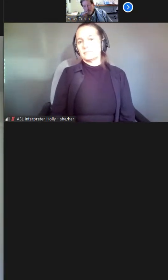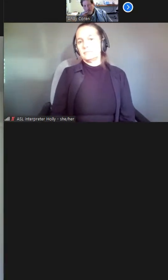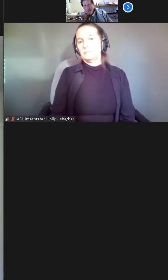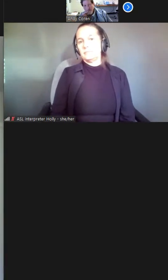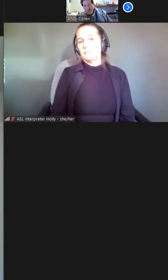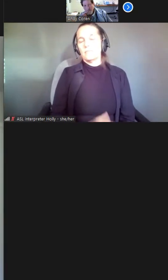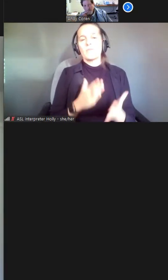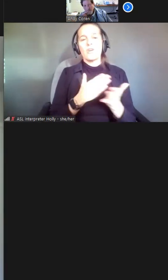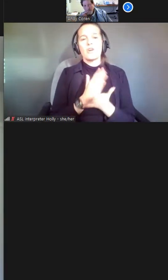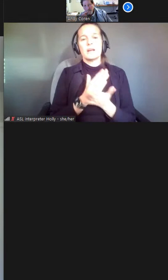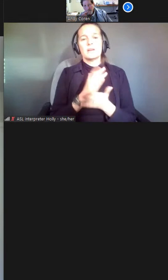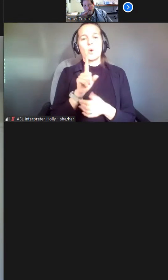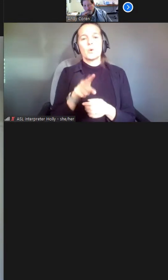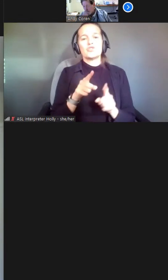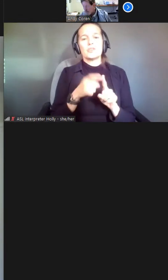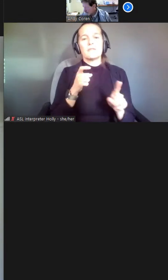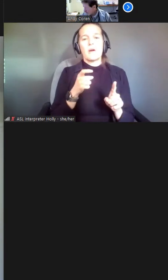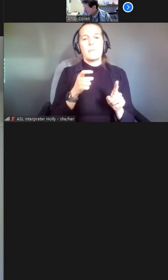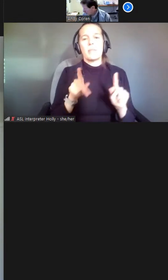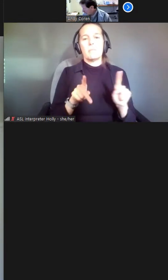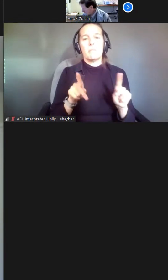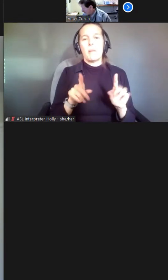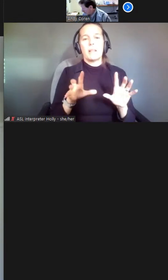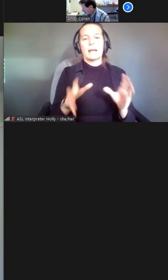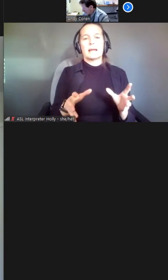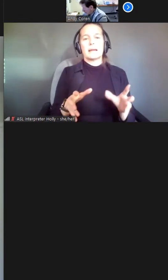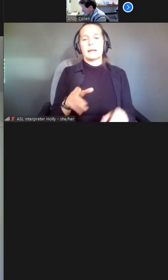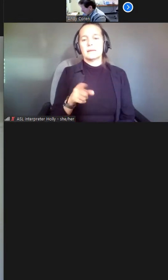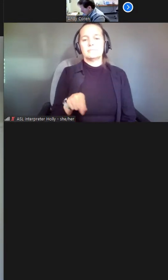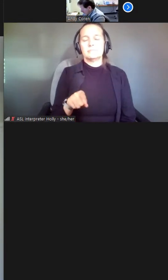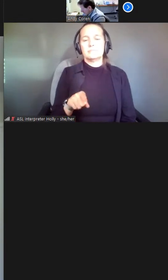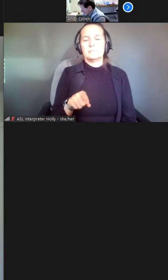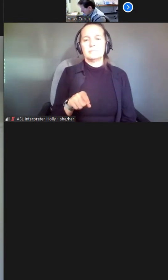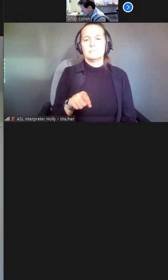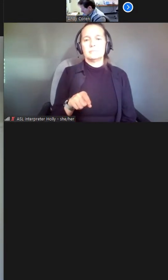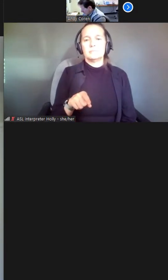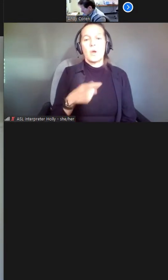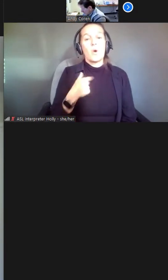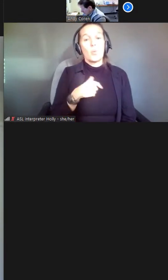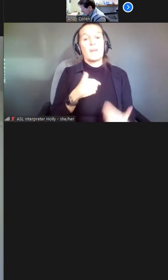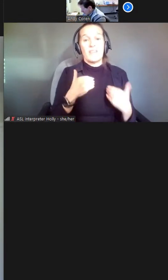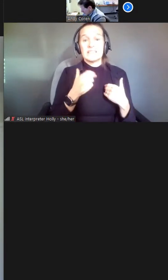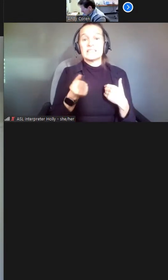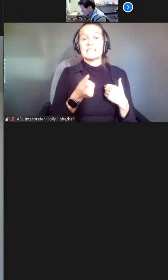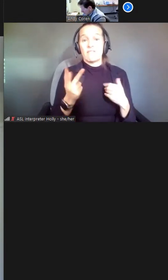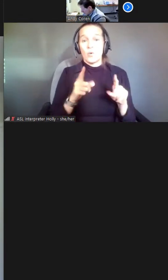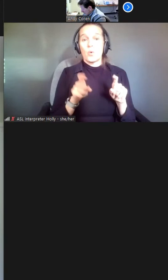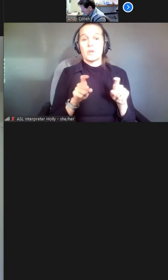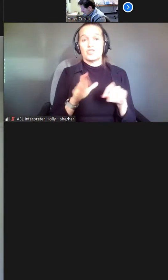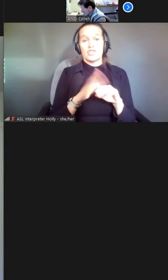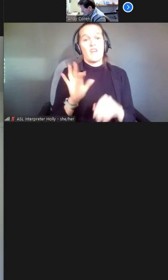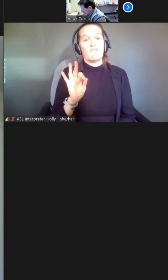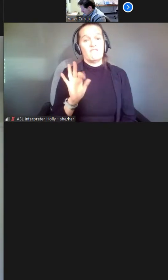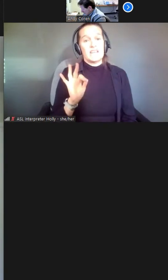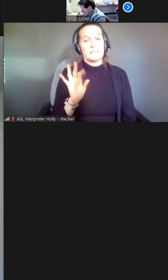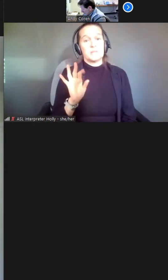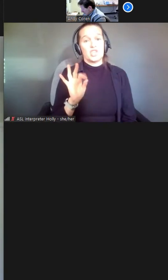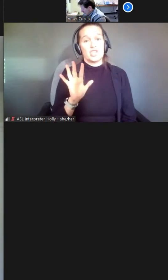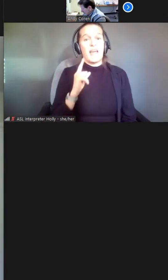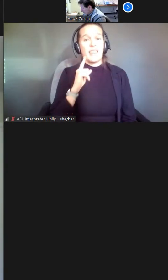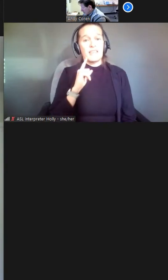All right, and let's take a question from the public. Actually, we've had a number of questions on Facebook. I think more than